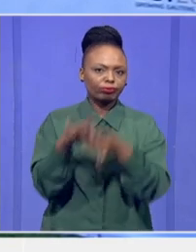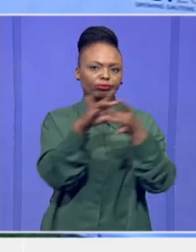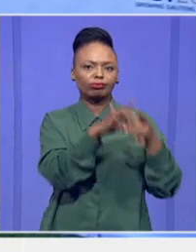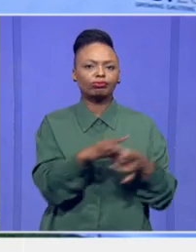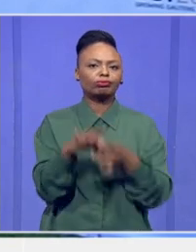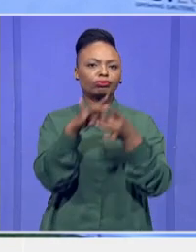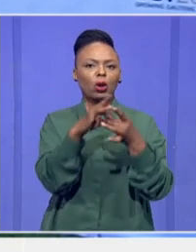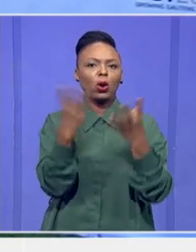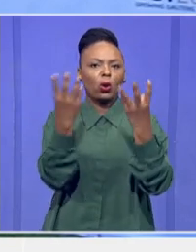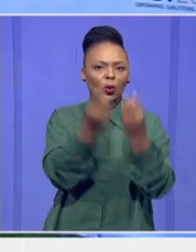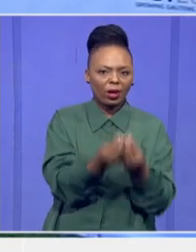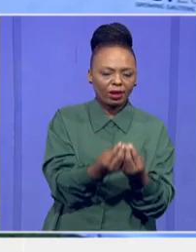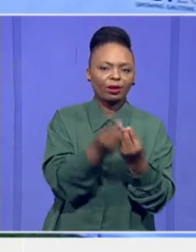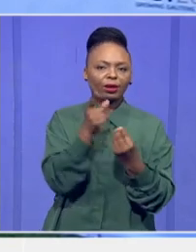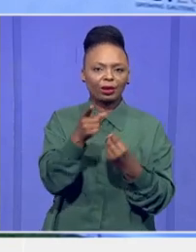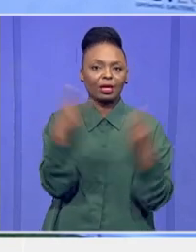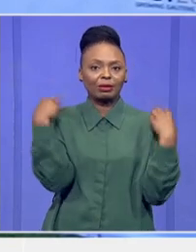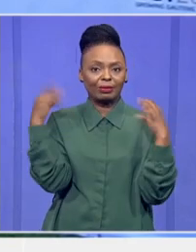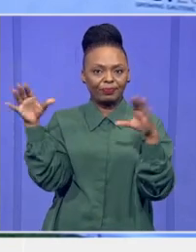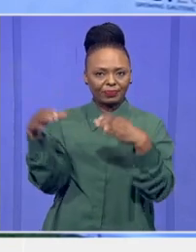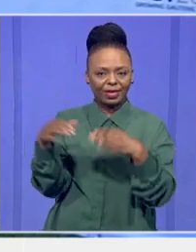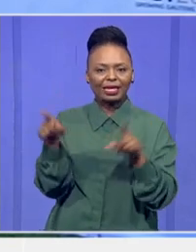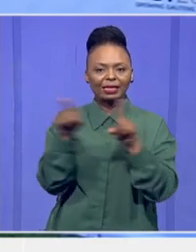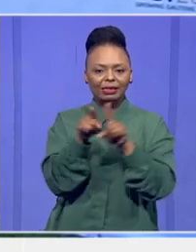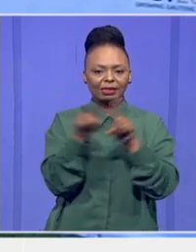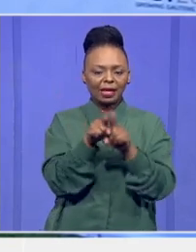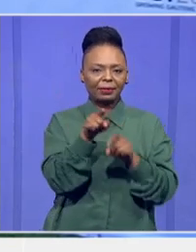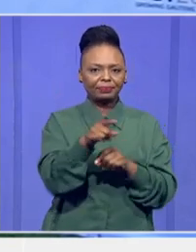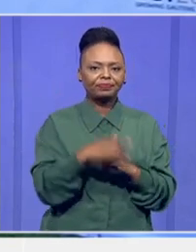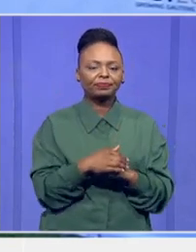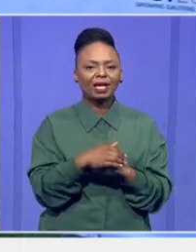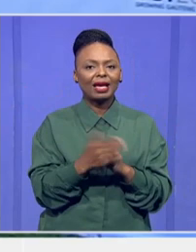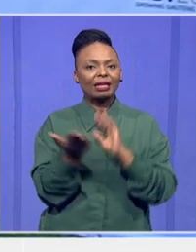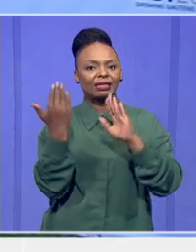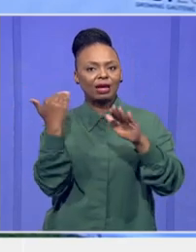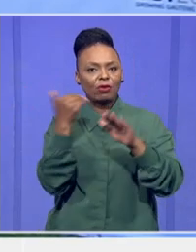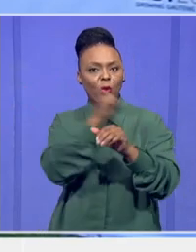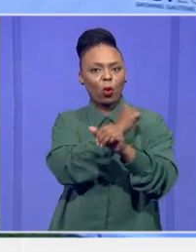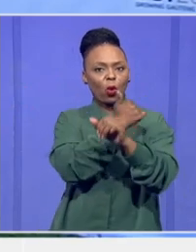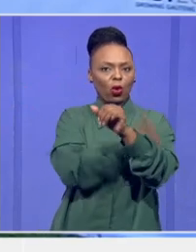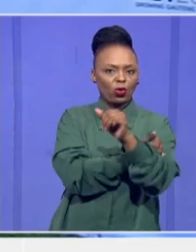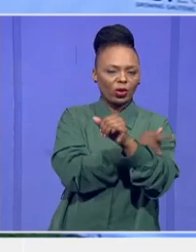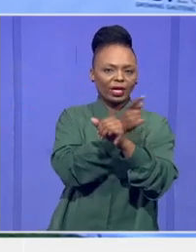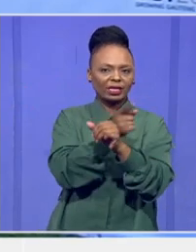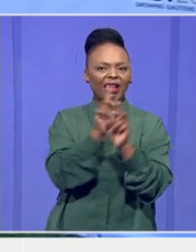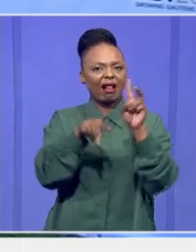enforcement officials. These include traffic authorities in the